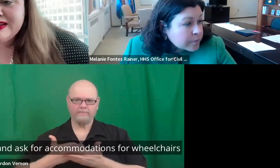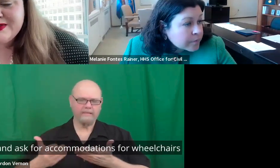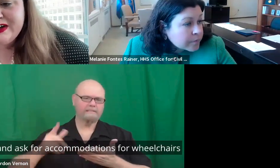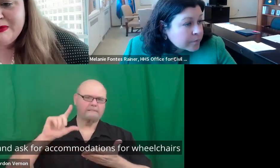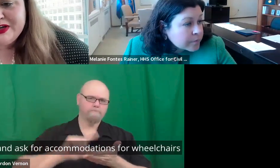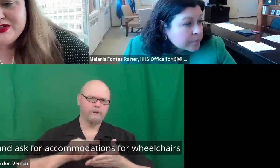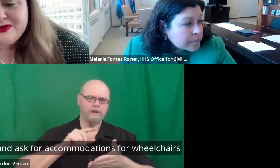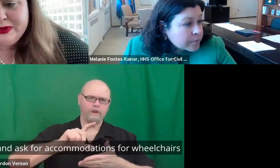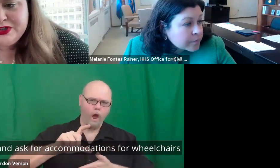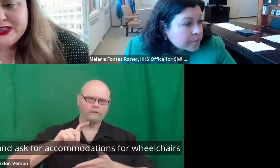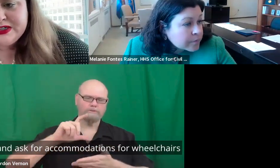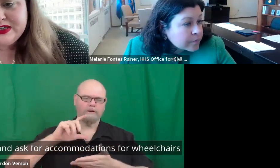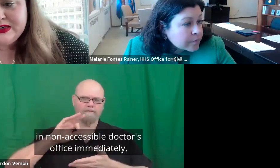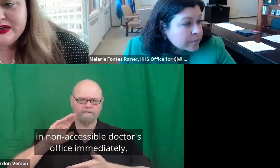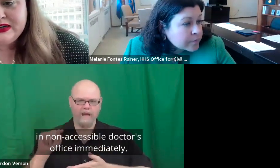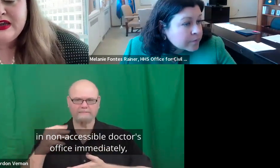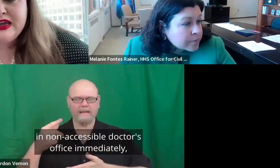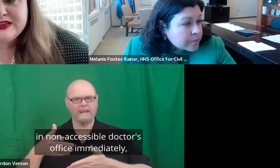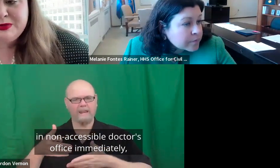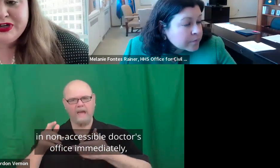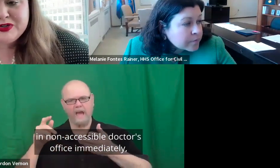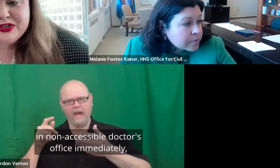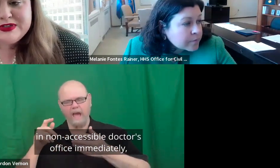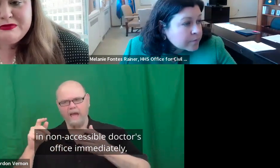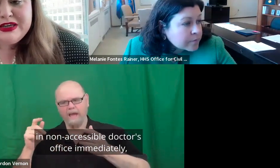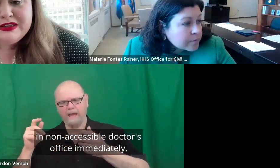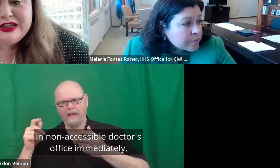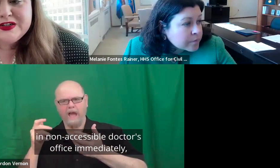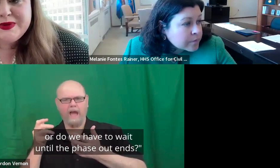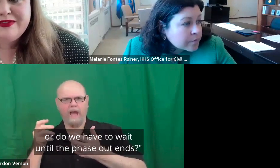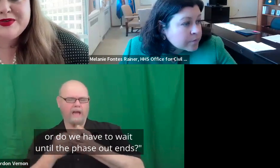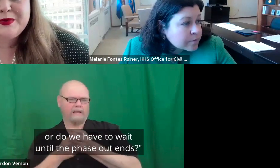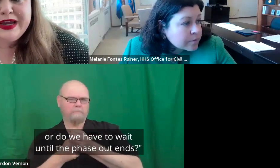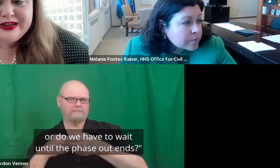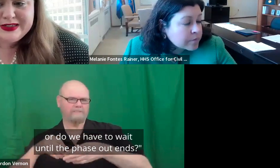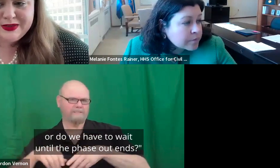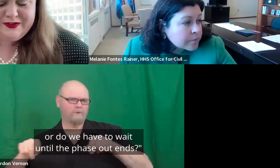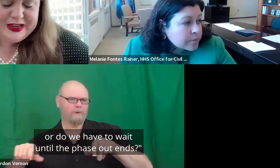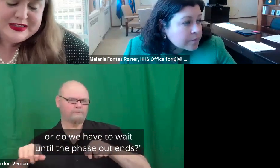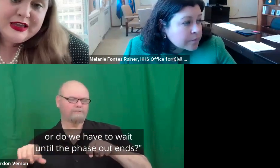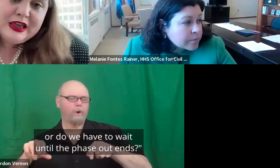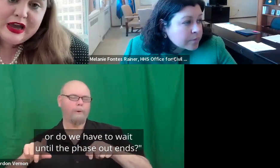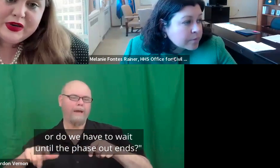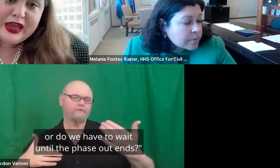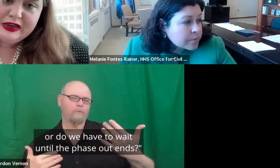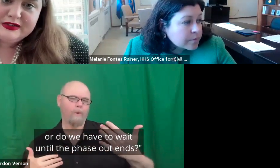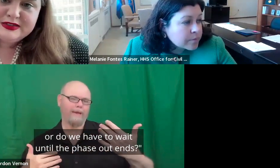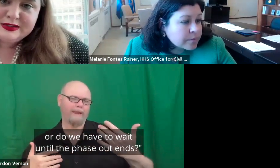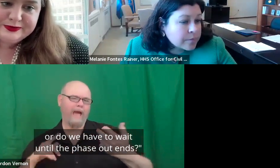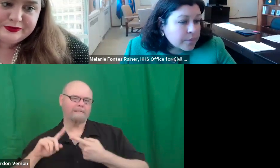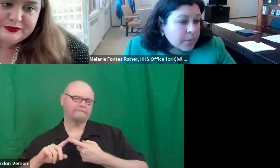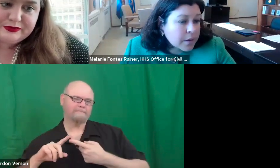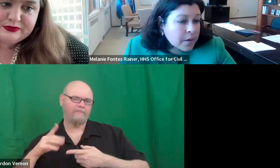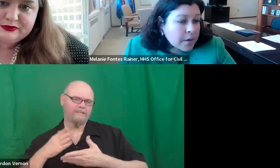and ask for accommodations for wheelchairs in non-accessible doctor's office immediately, or do we have to wait until the phase out